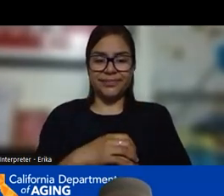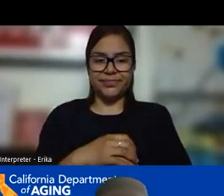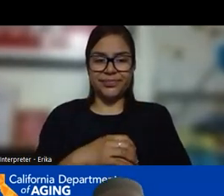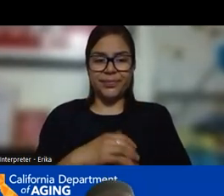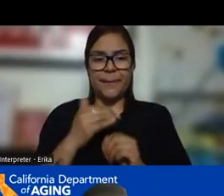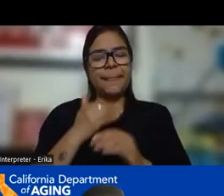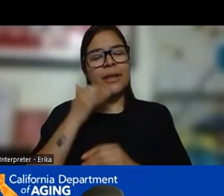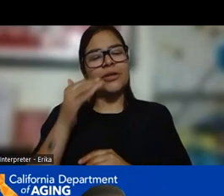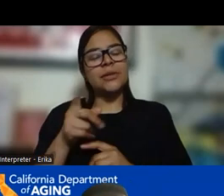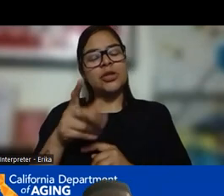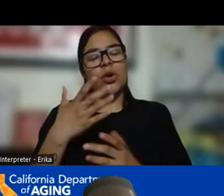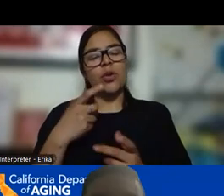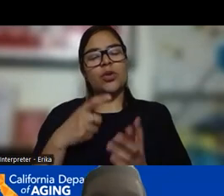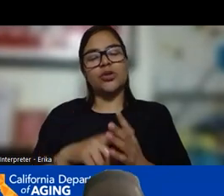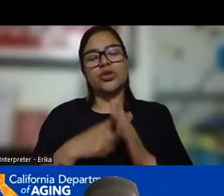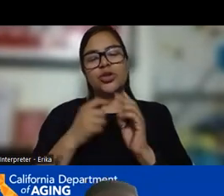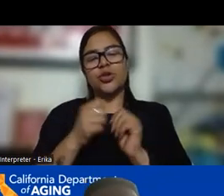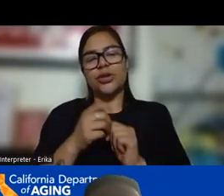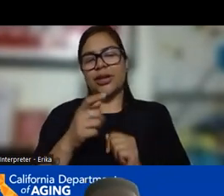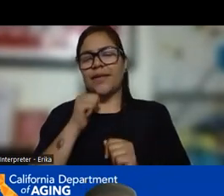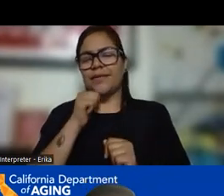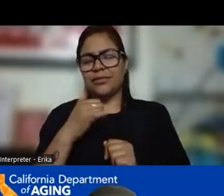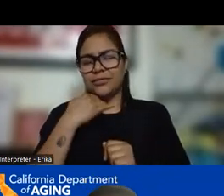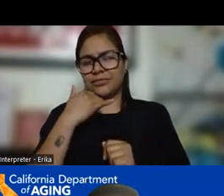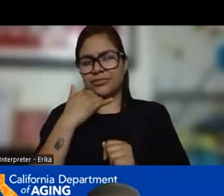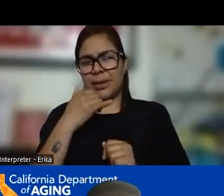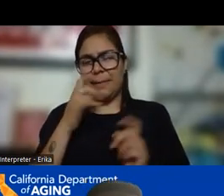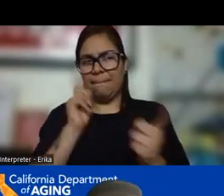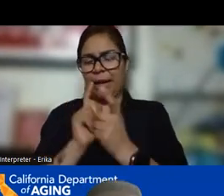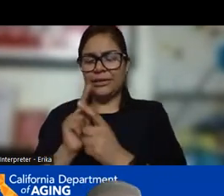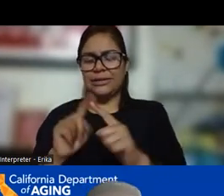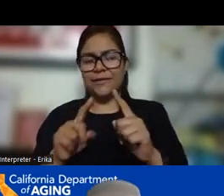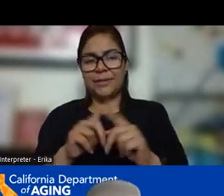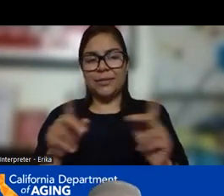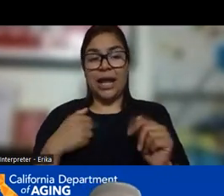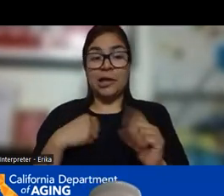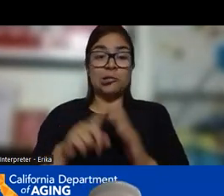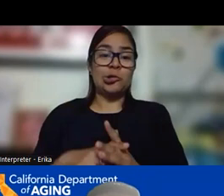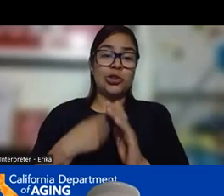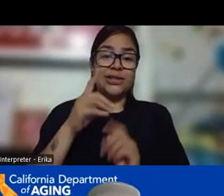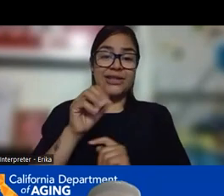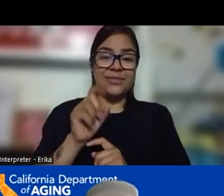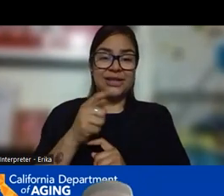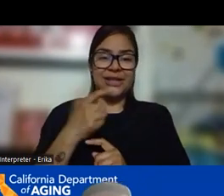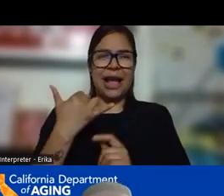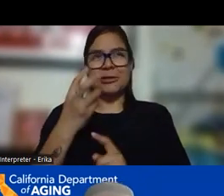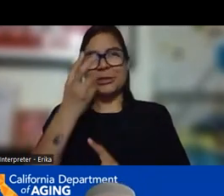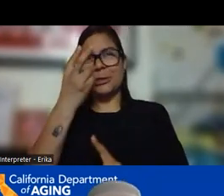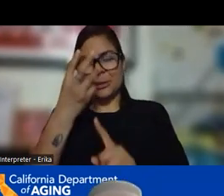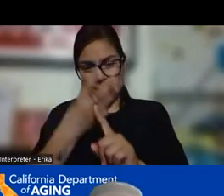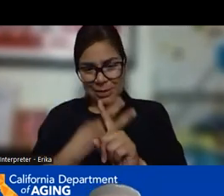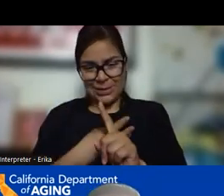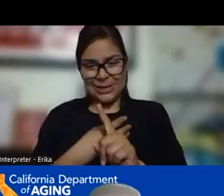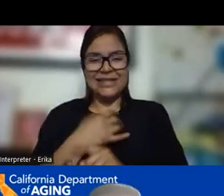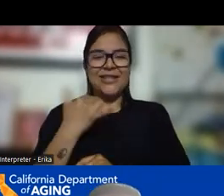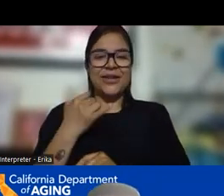So I just want to start with some background about myself. So I don't think I've met everyone on the call. So I started with CDA on December 1st. I've been here for almost 6 months. And prior to joining